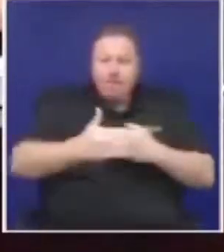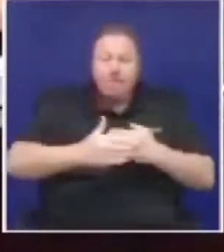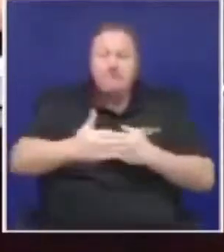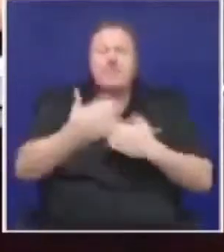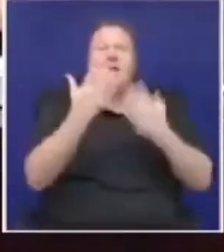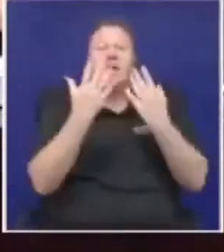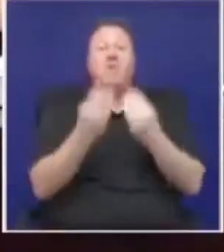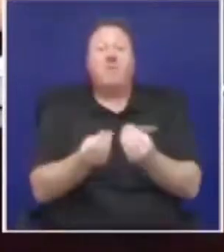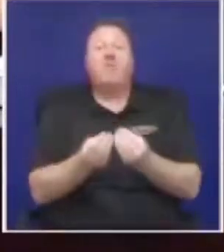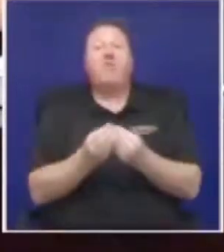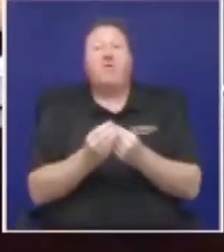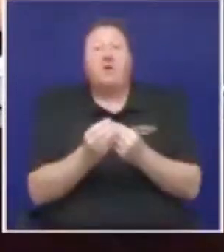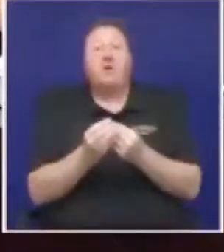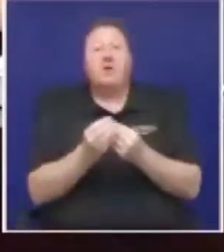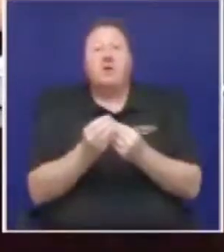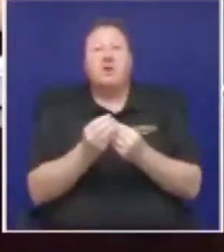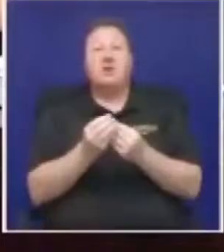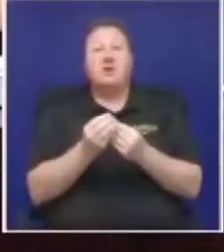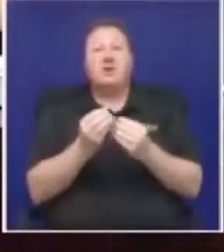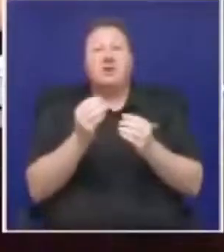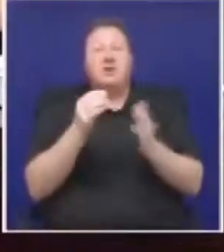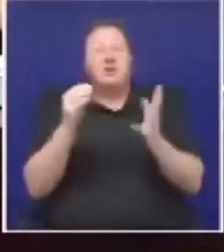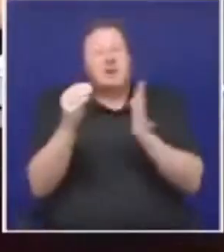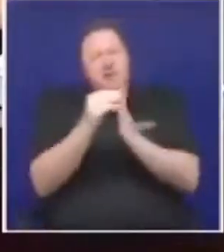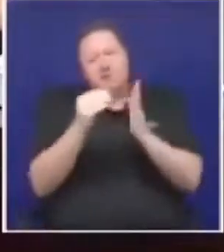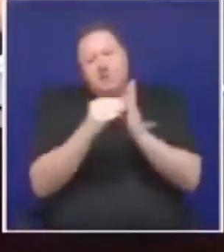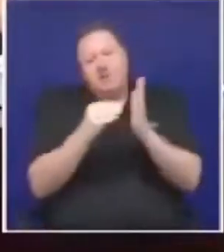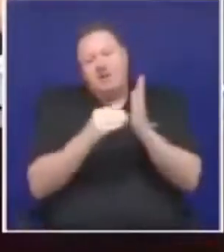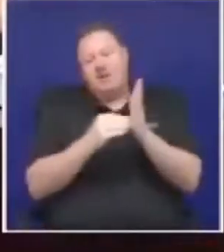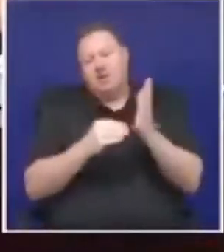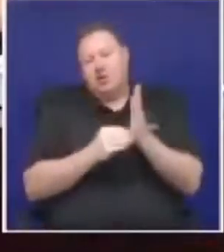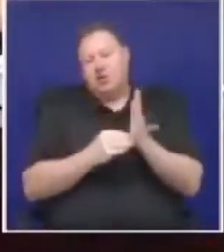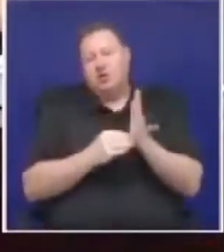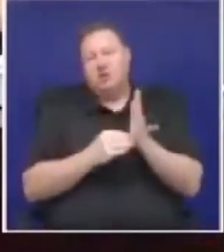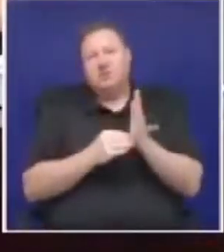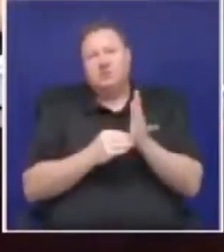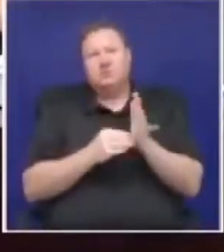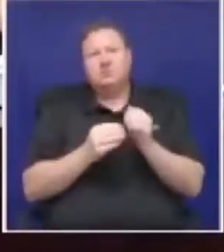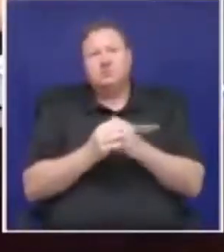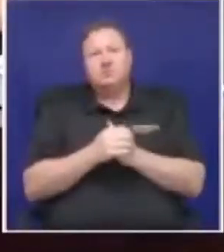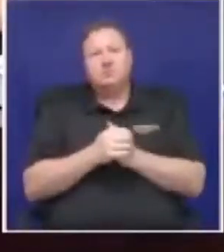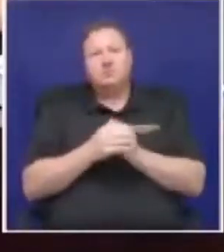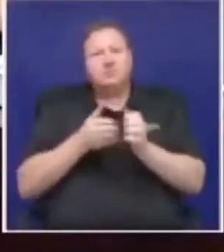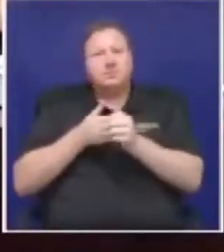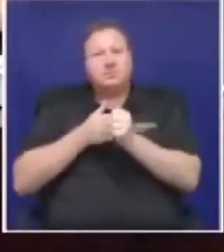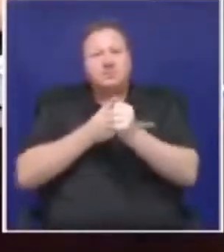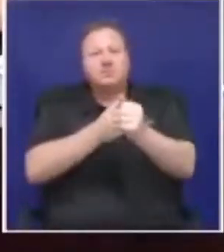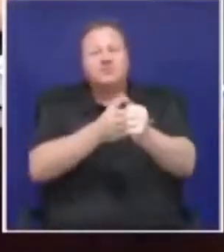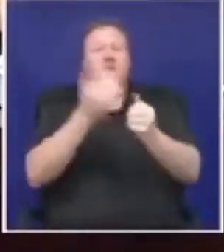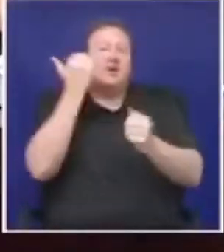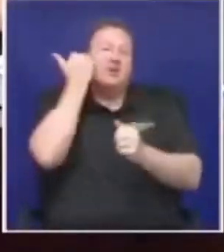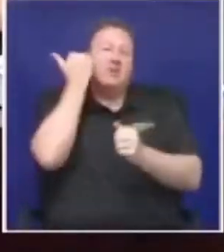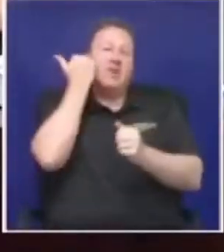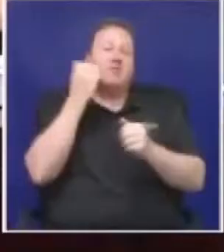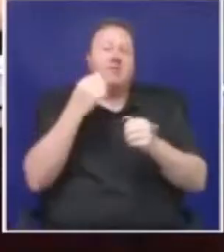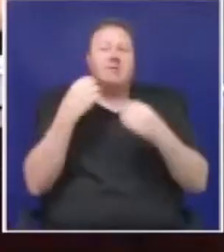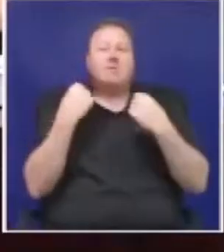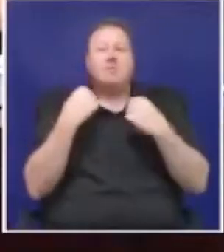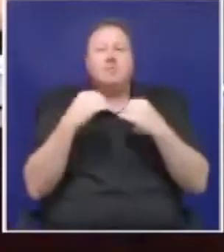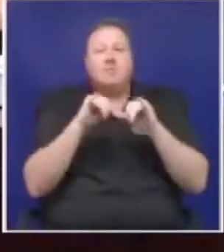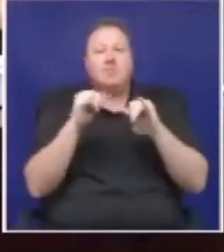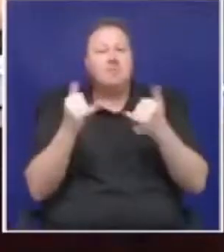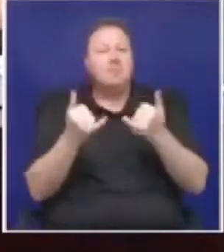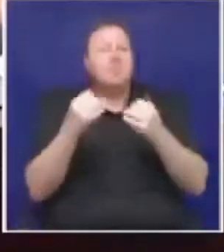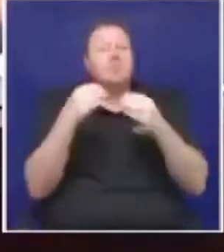in terms of the implementation. As leader of government business, one of my responsibilities is to